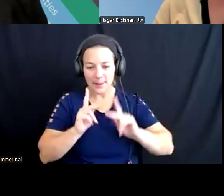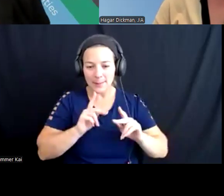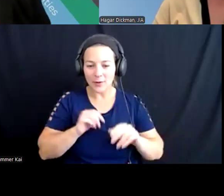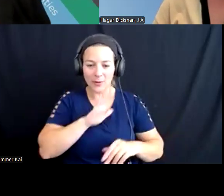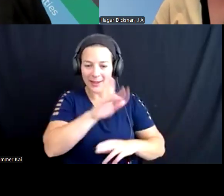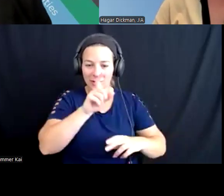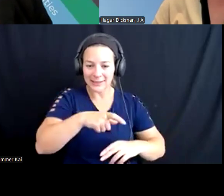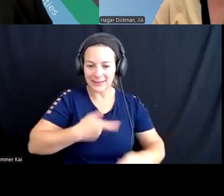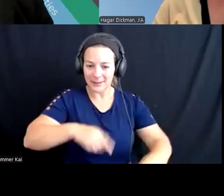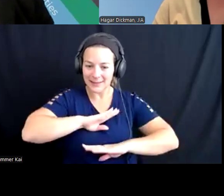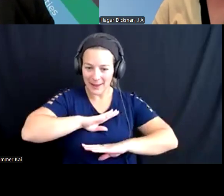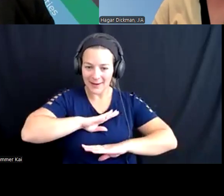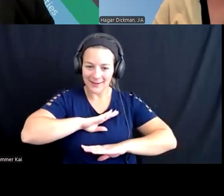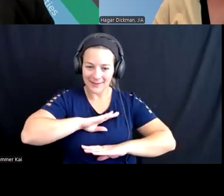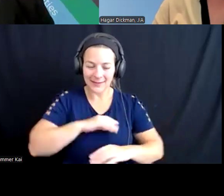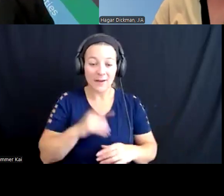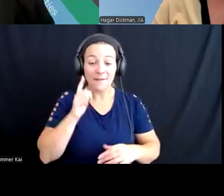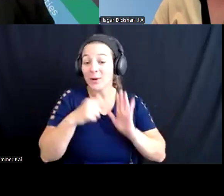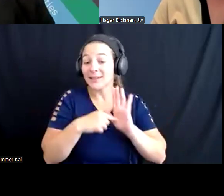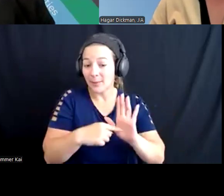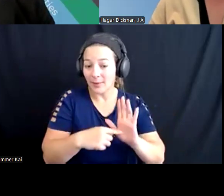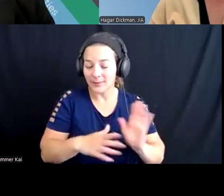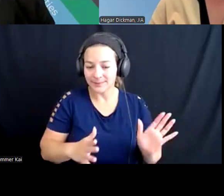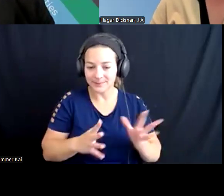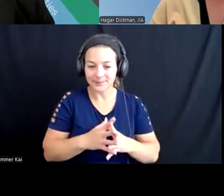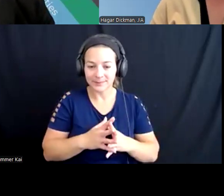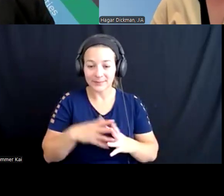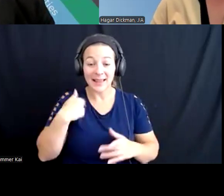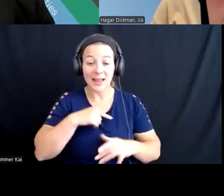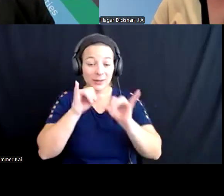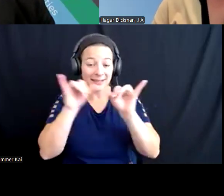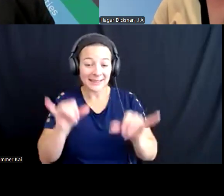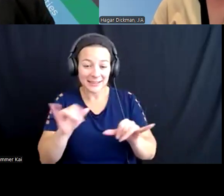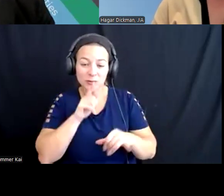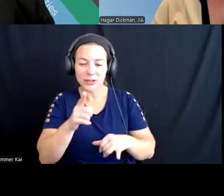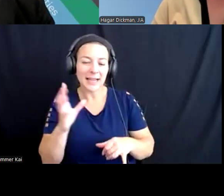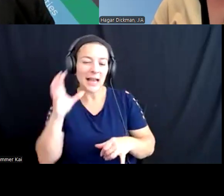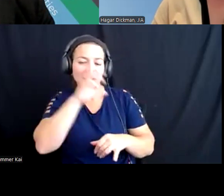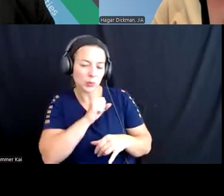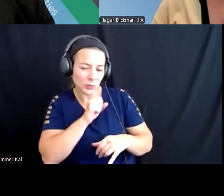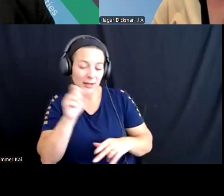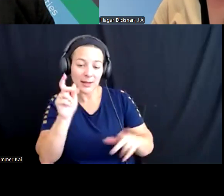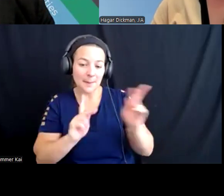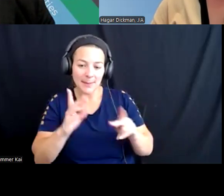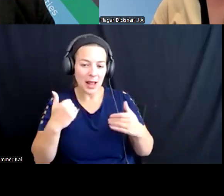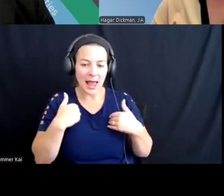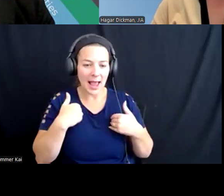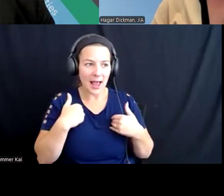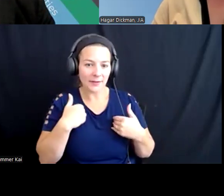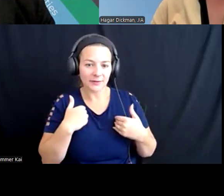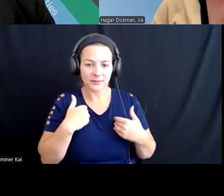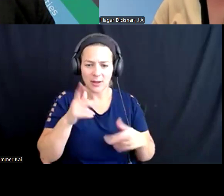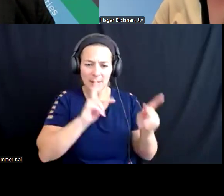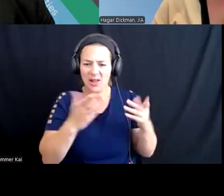needs? And just for an example, our system really assumes that people have unpaid caregivers that are available to them,